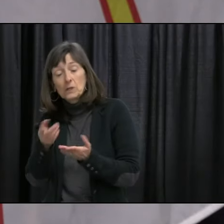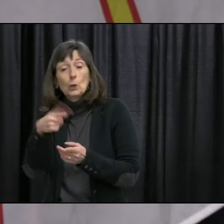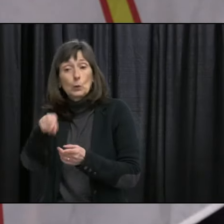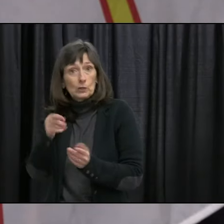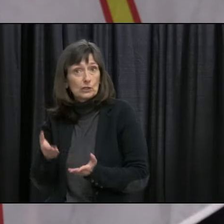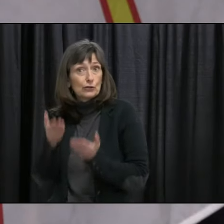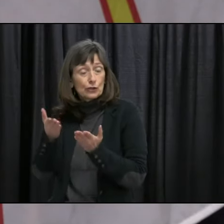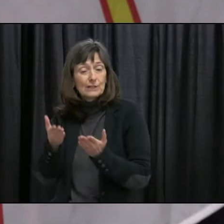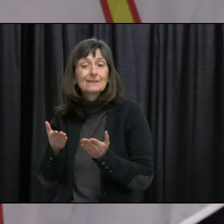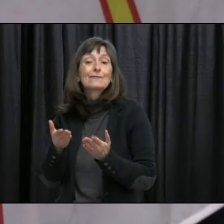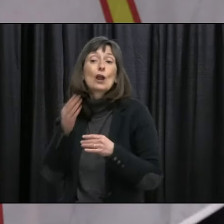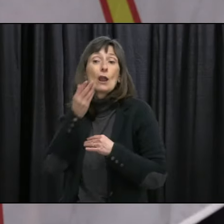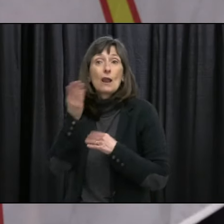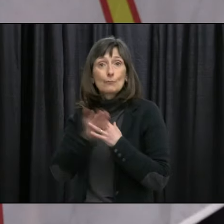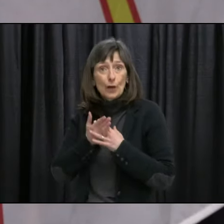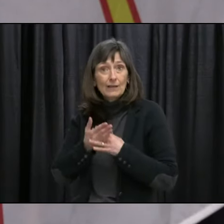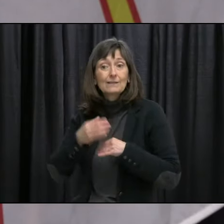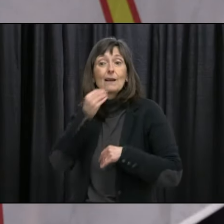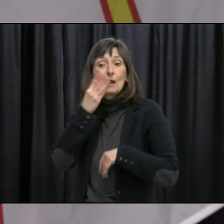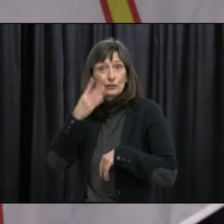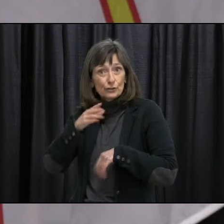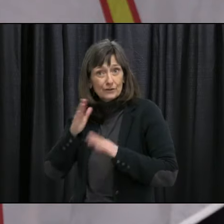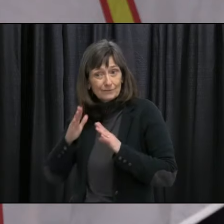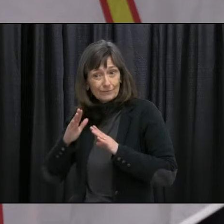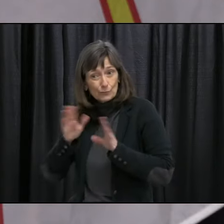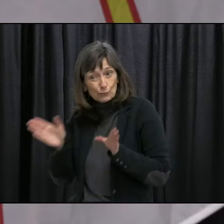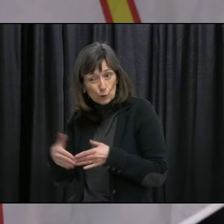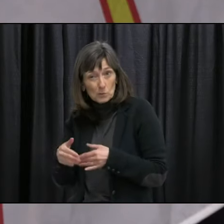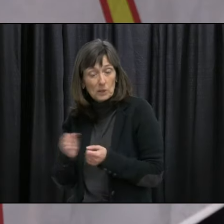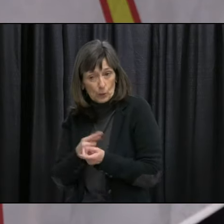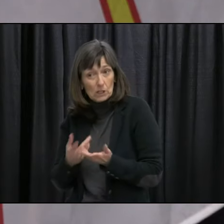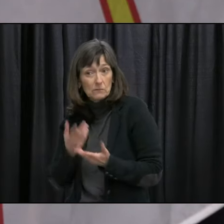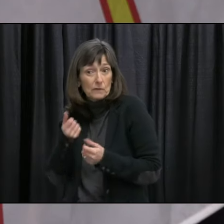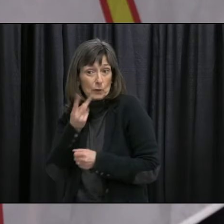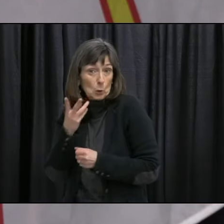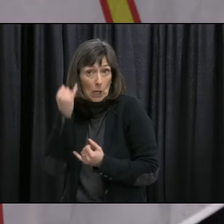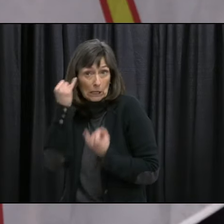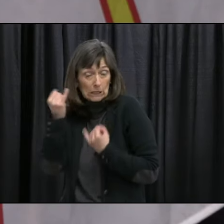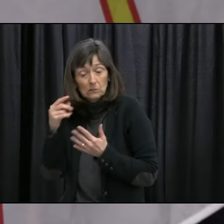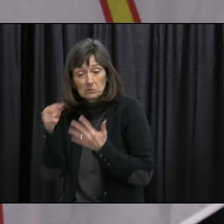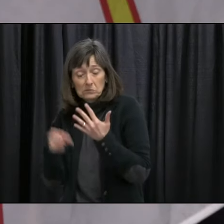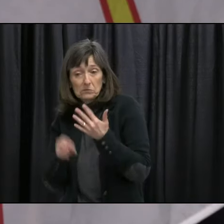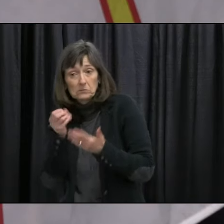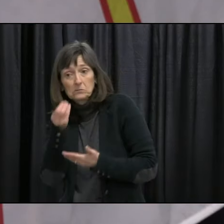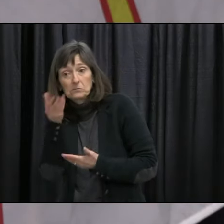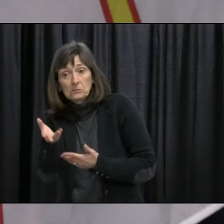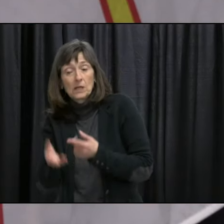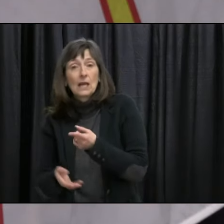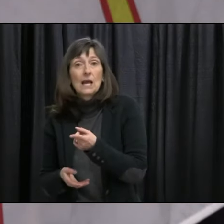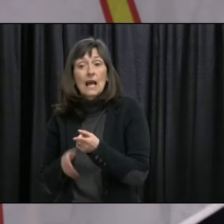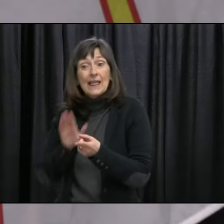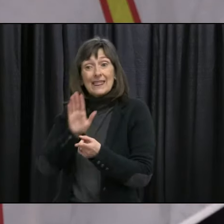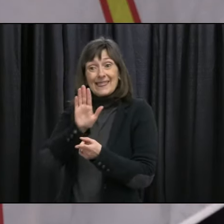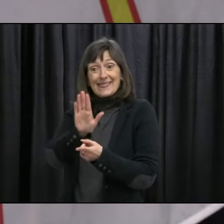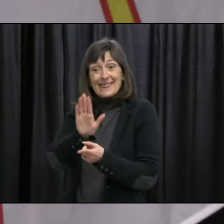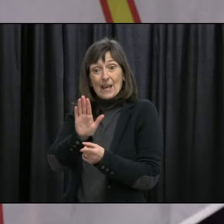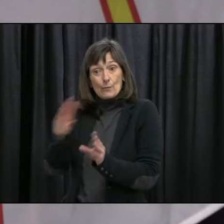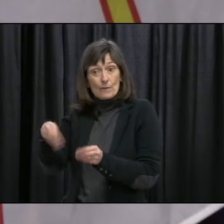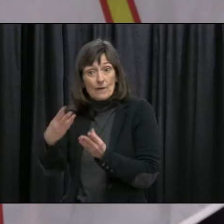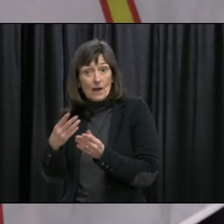rooms and that sort of thing. So I'm not really sure what kind of food the fish plant employers would